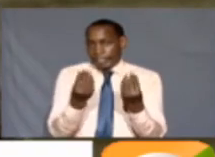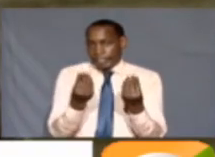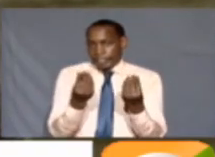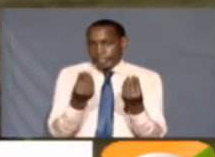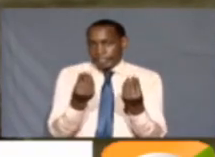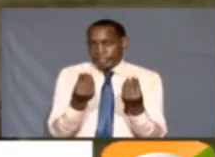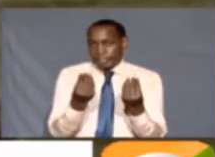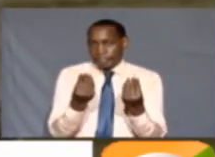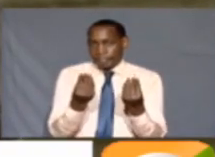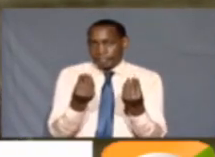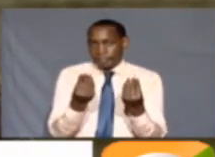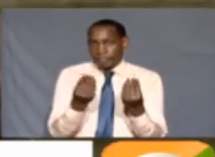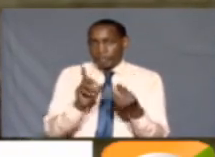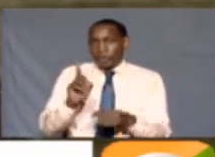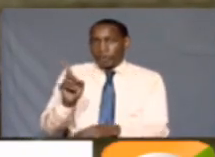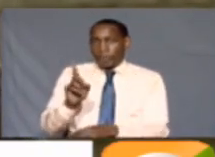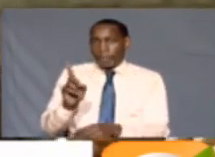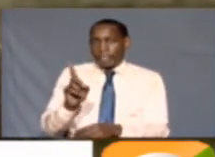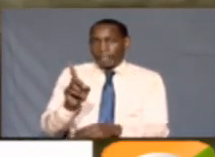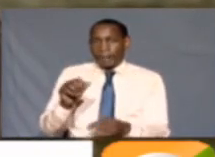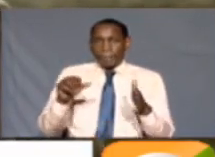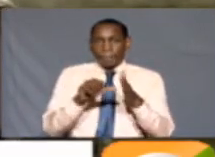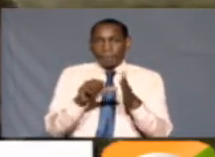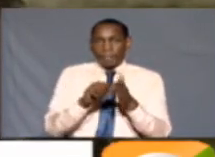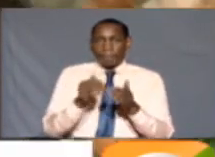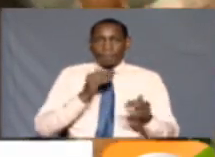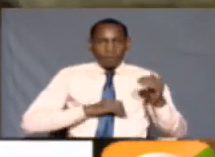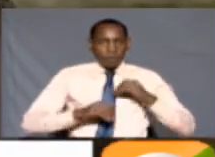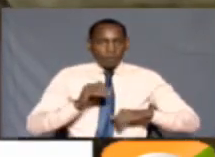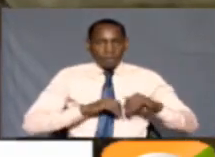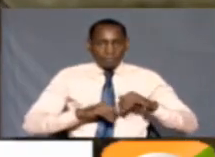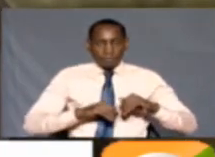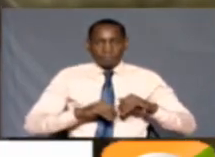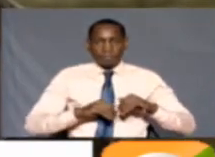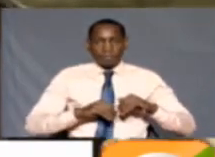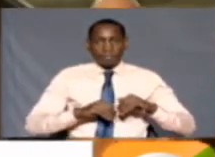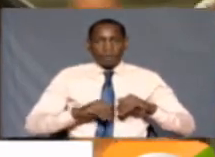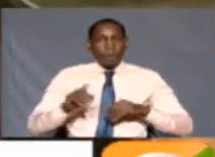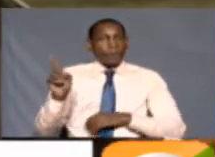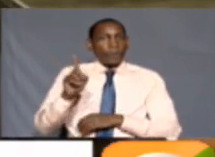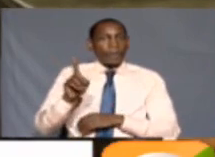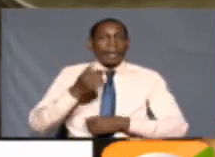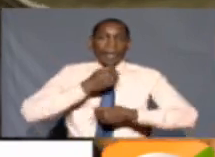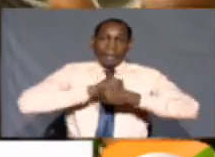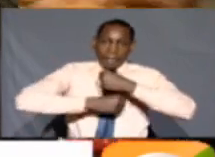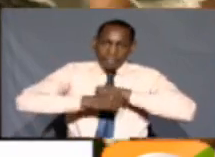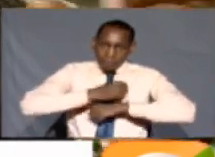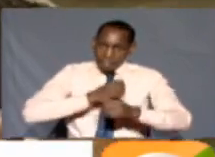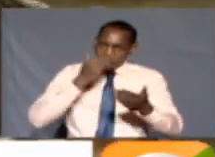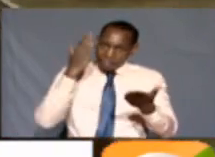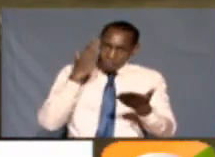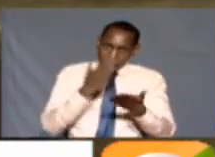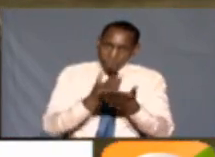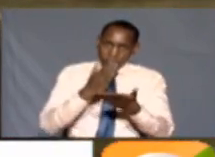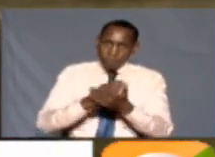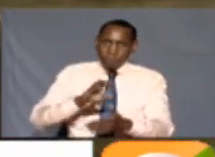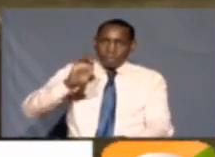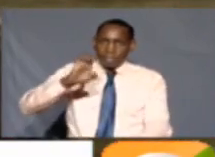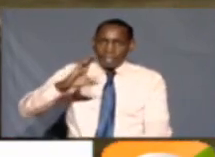when will this menace called corruption, when will we take action as